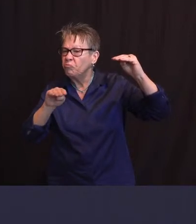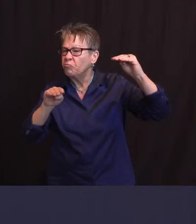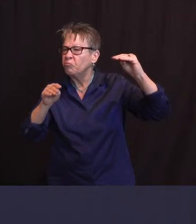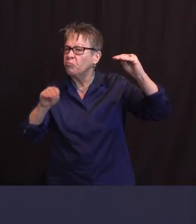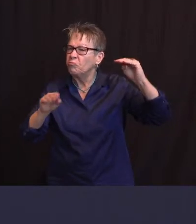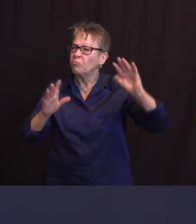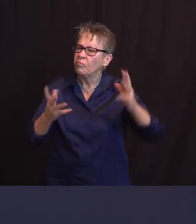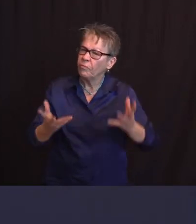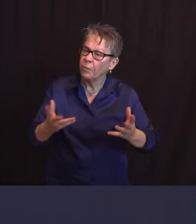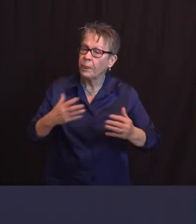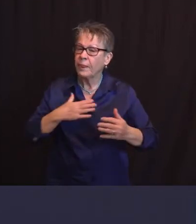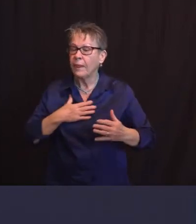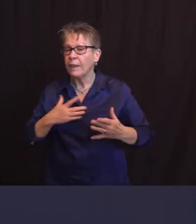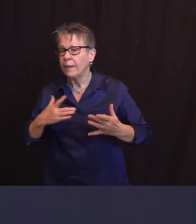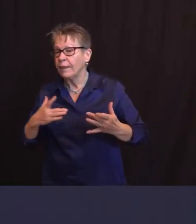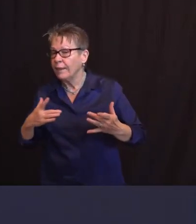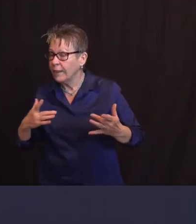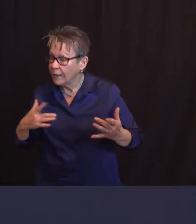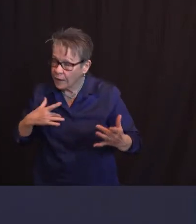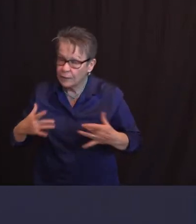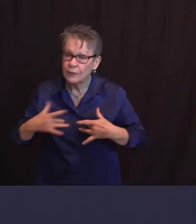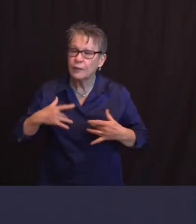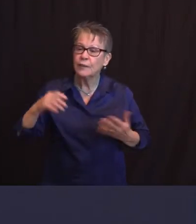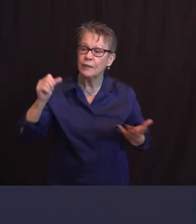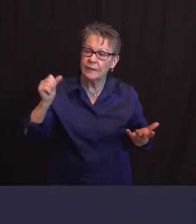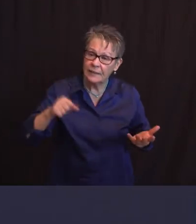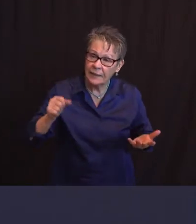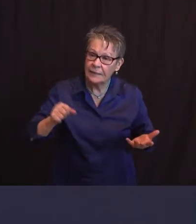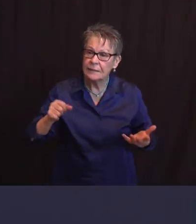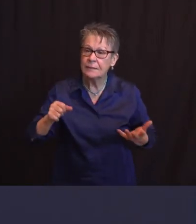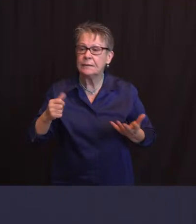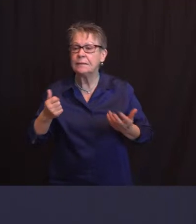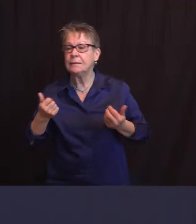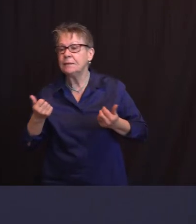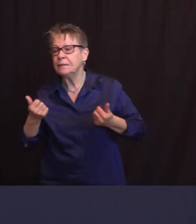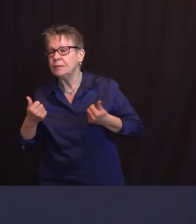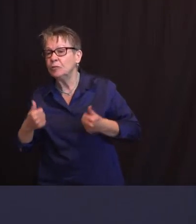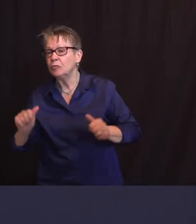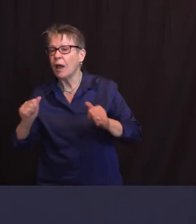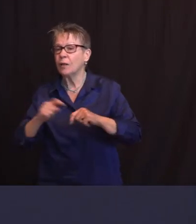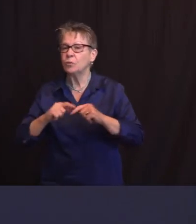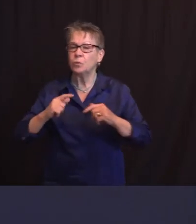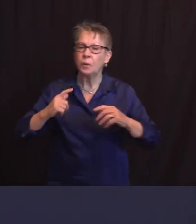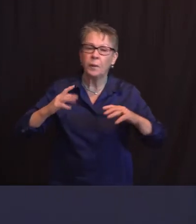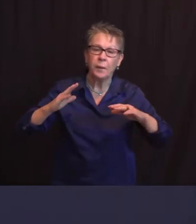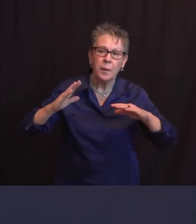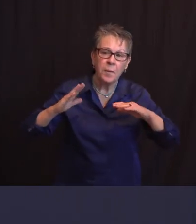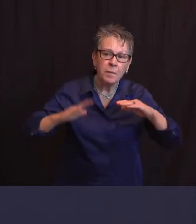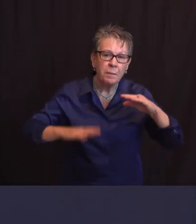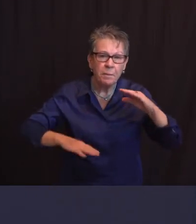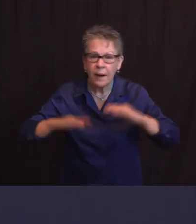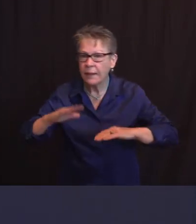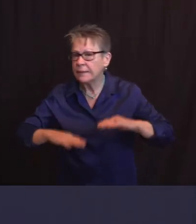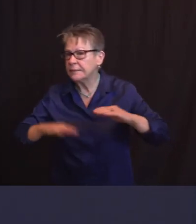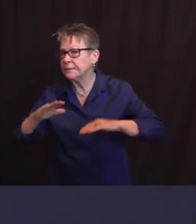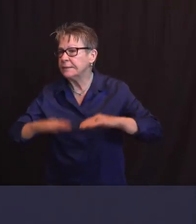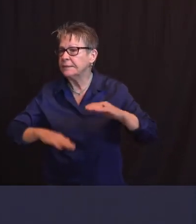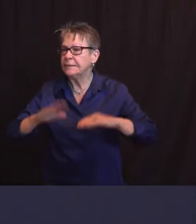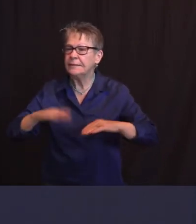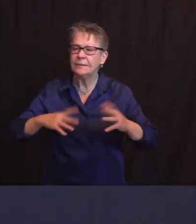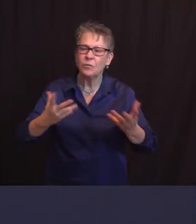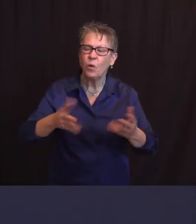at the same time, and we're trying to balance all those sort of mega trends. One is the